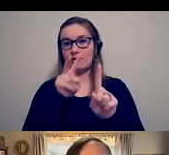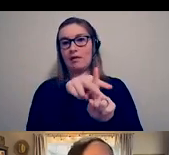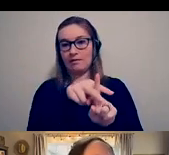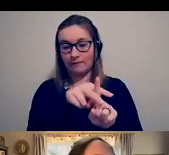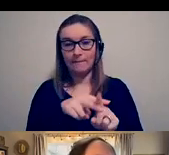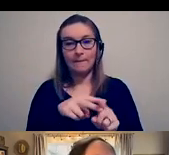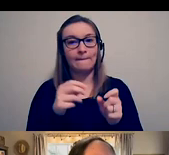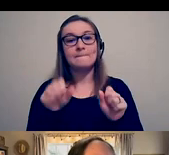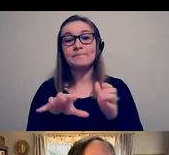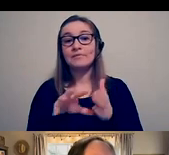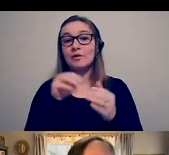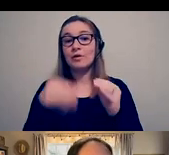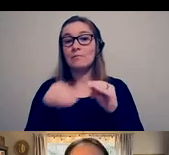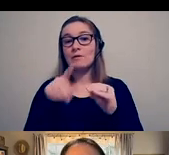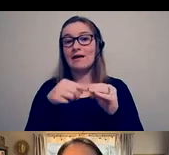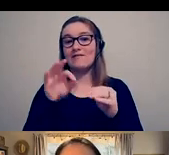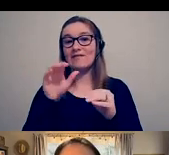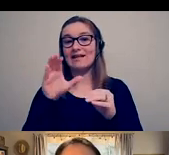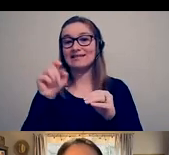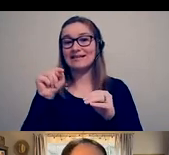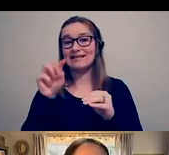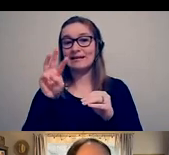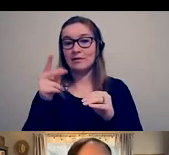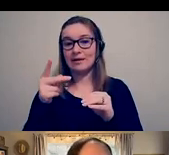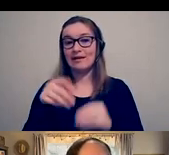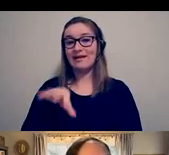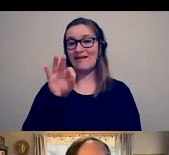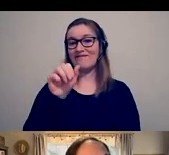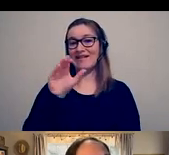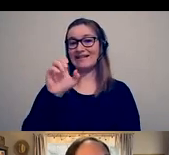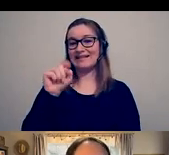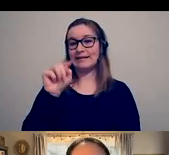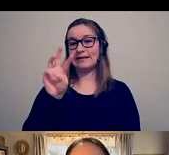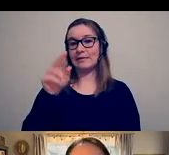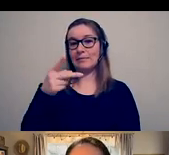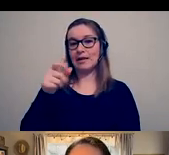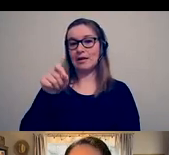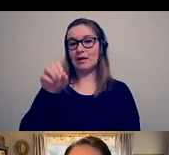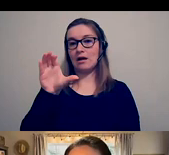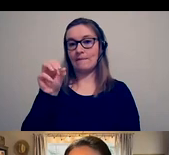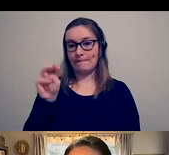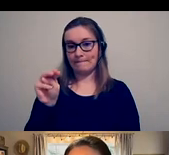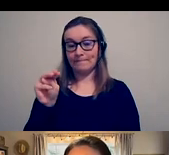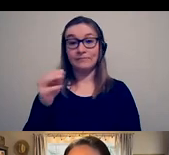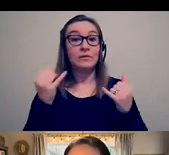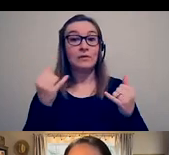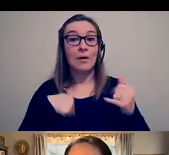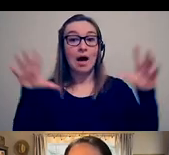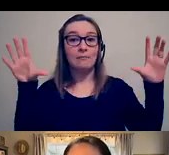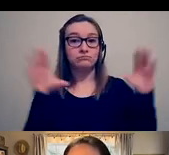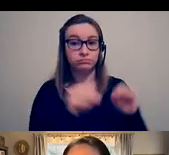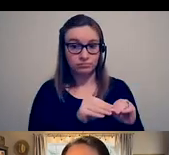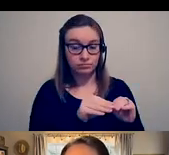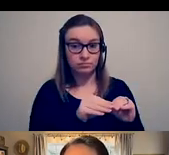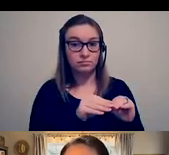about FacetWP at facetwp.com. So I am going to stop sharing my screen and I'm going